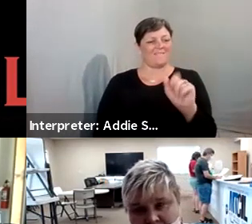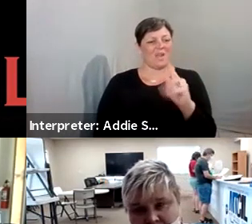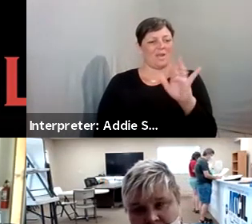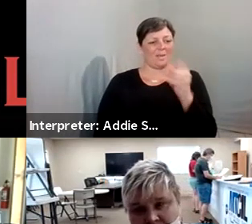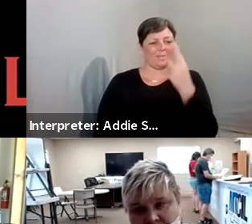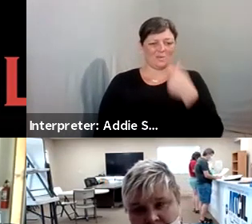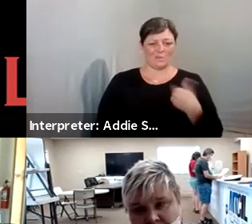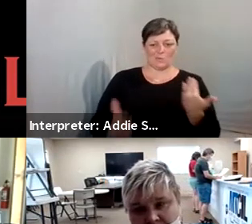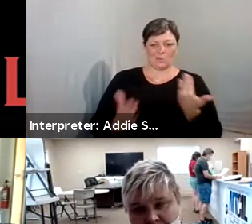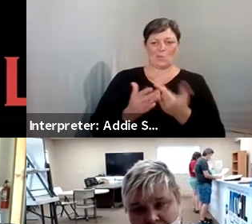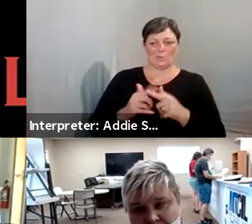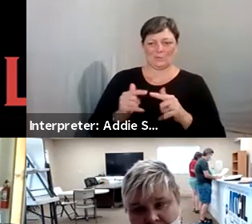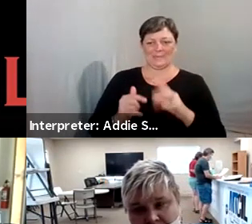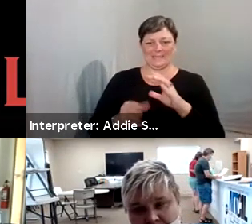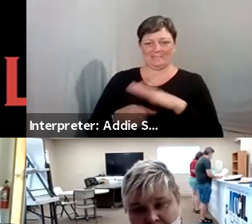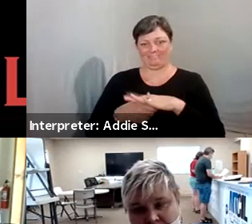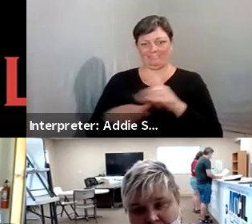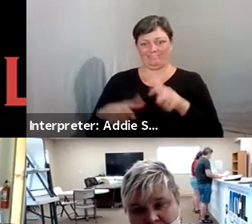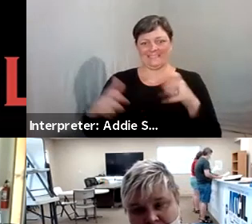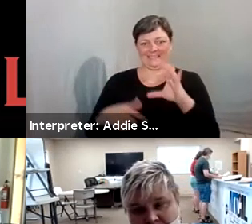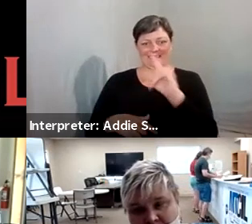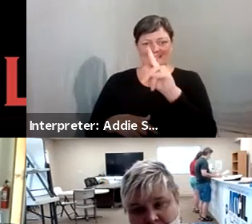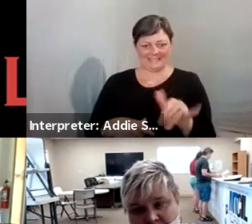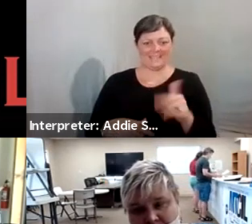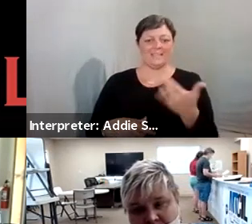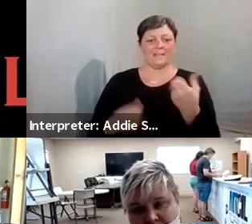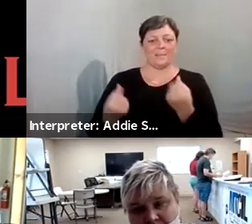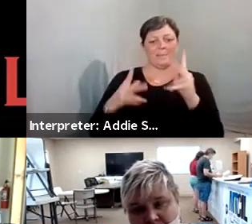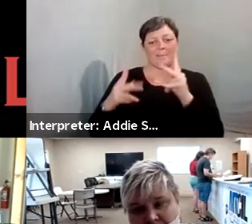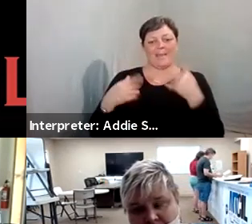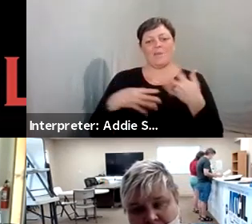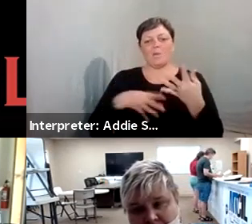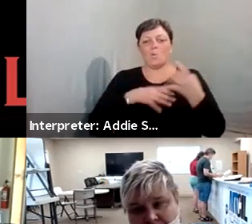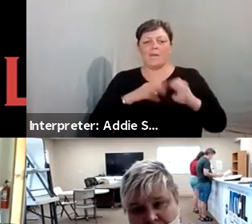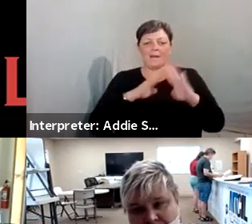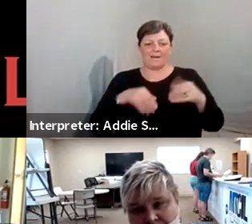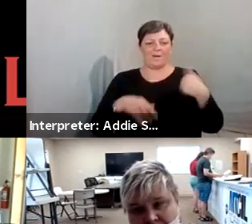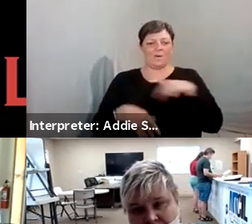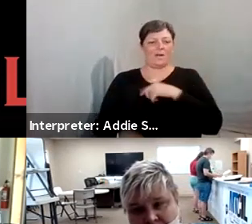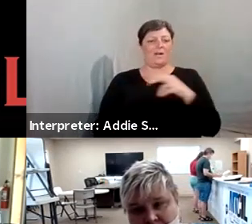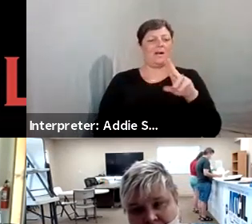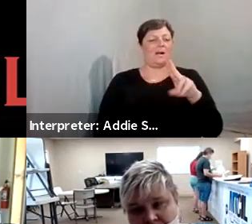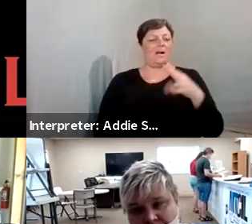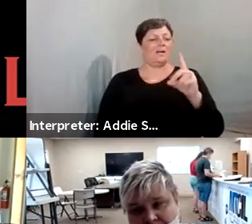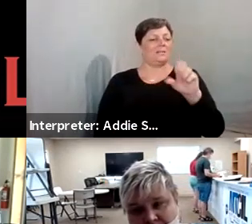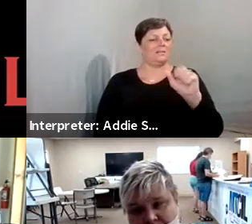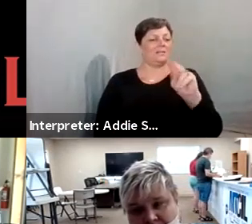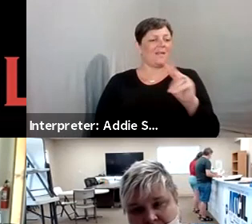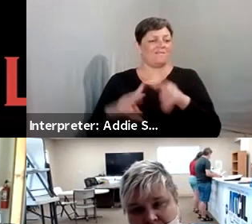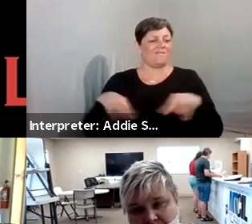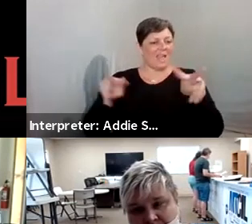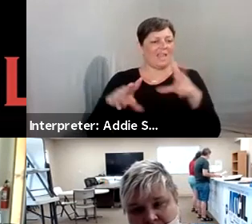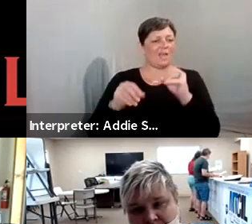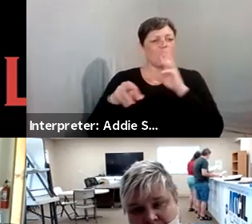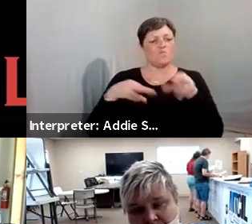so close to the city, that happens. There's a lot of people who have weekend places up here. We're in the Hudson Valley by the Hudson River and the Catskill Mountains. So